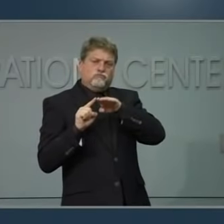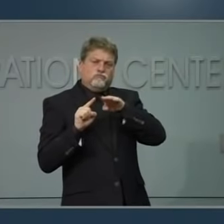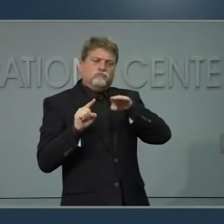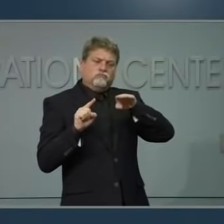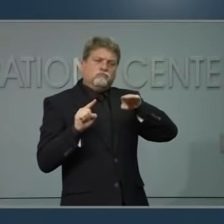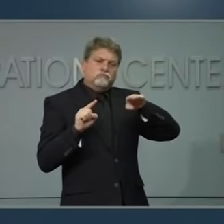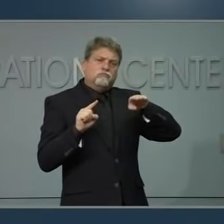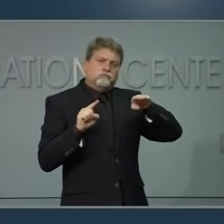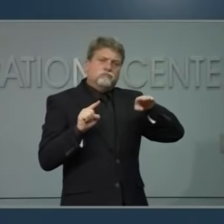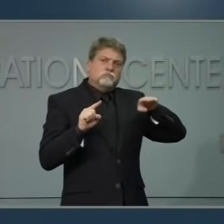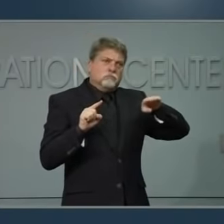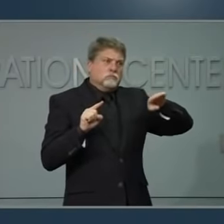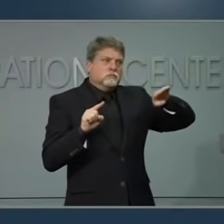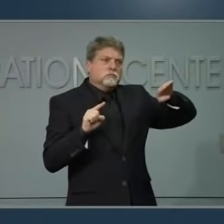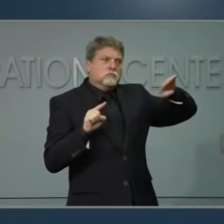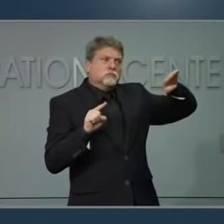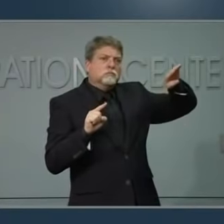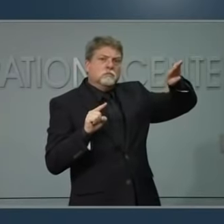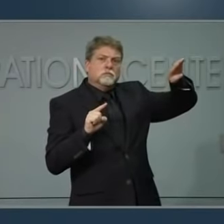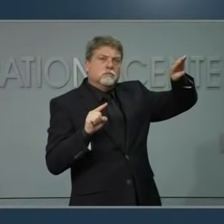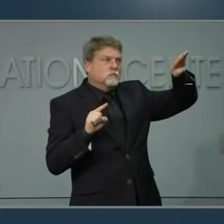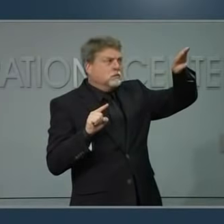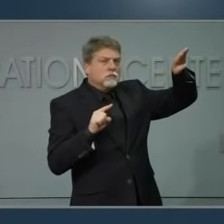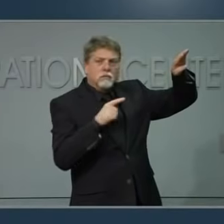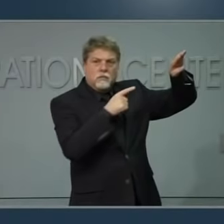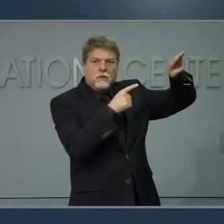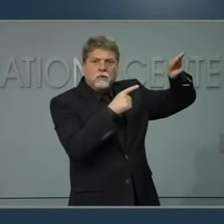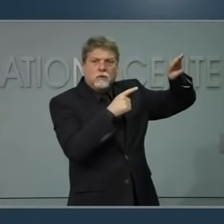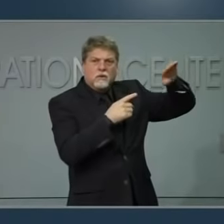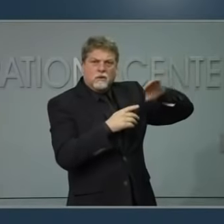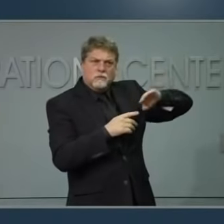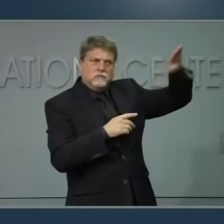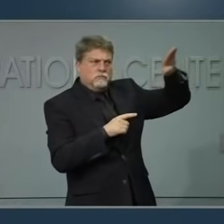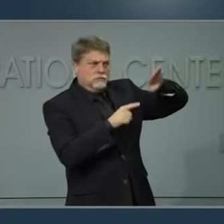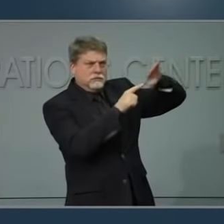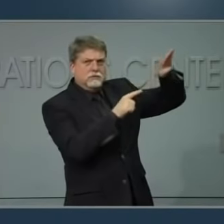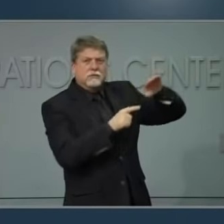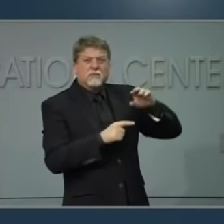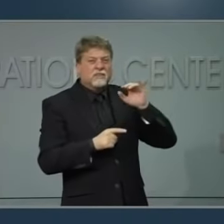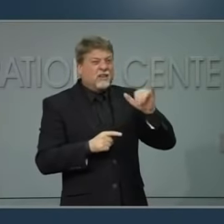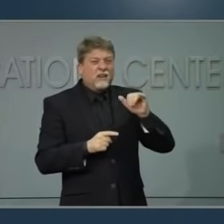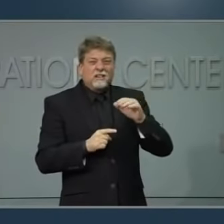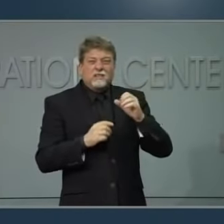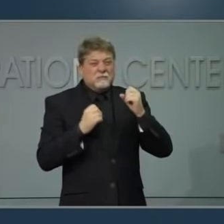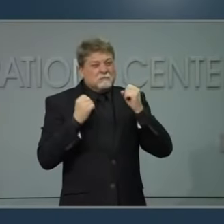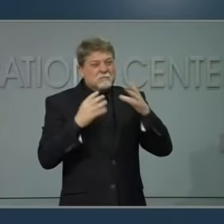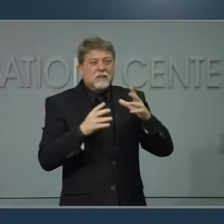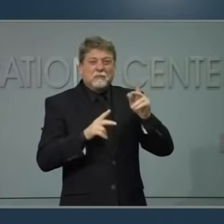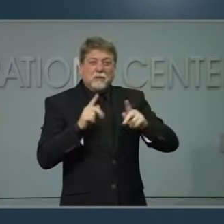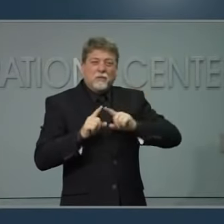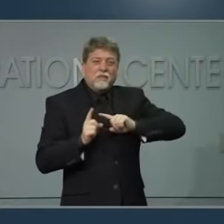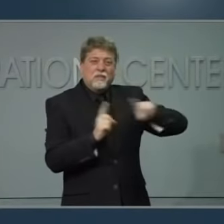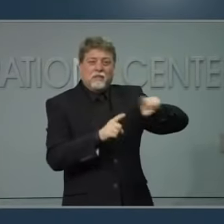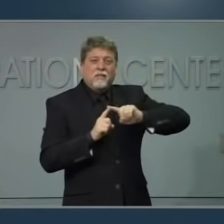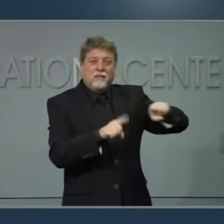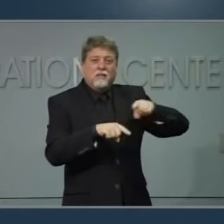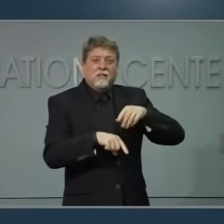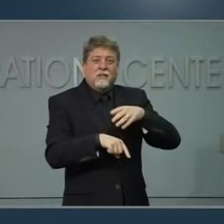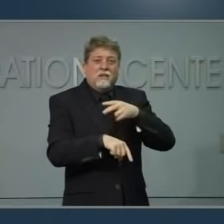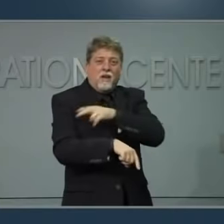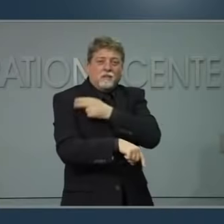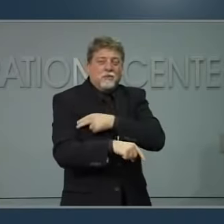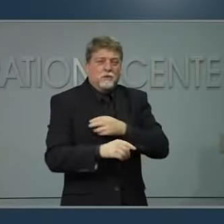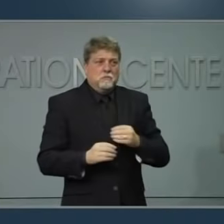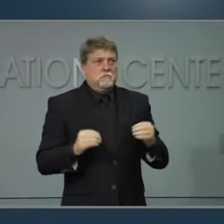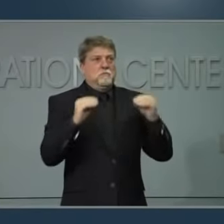trend also continues to increase significantly. We are setting records both for the number of people hospitalized with